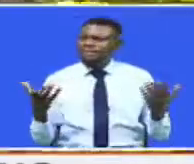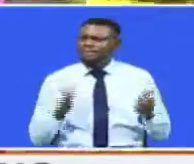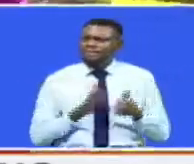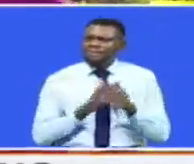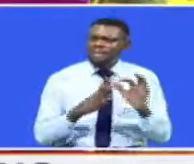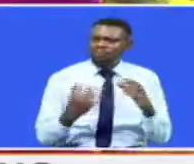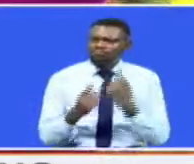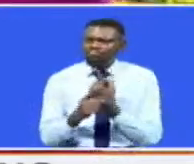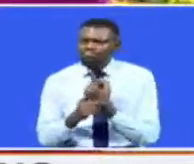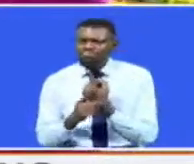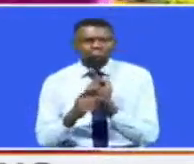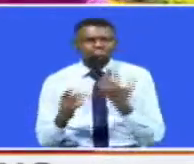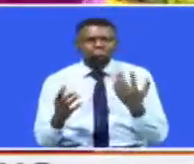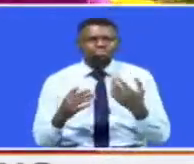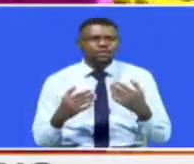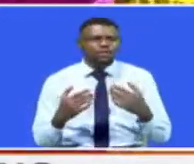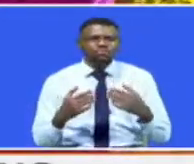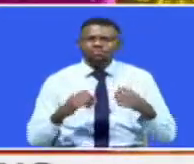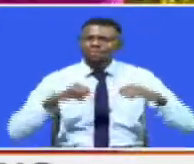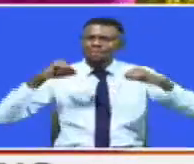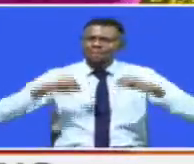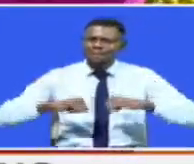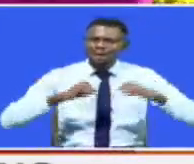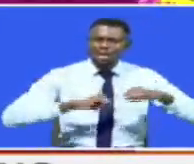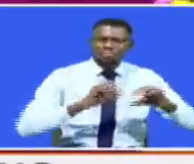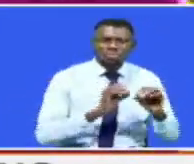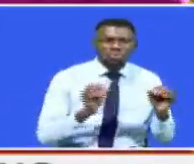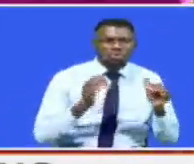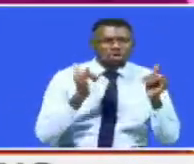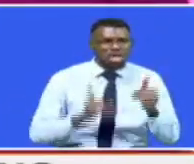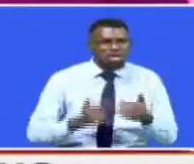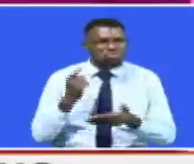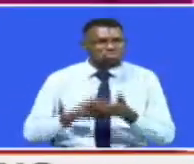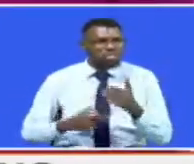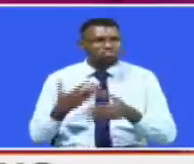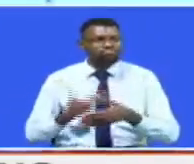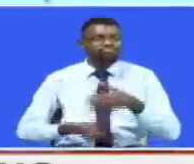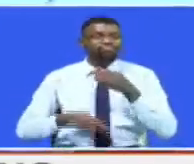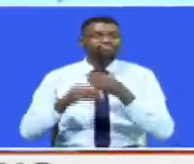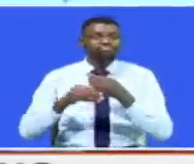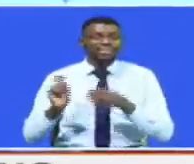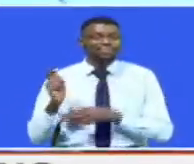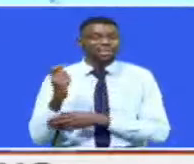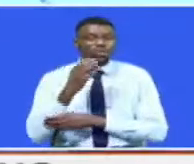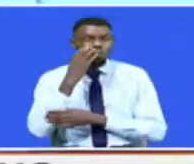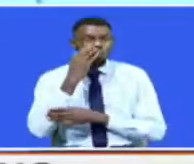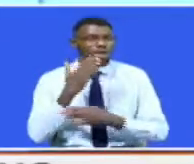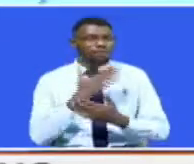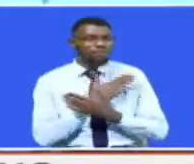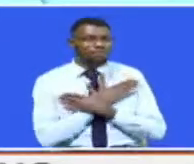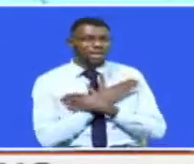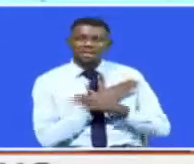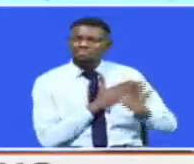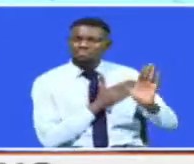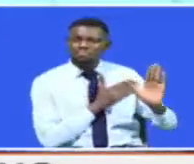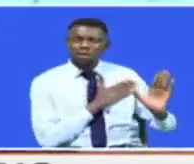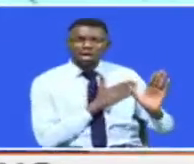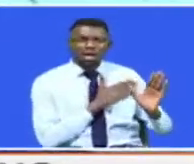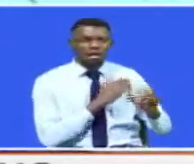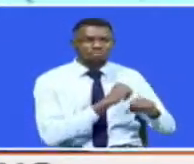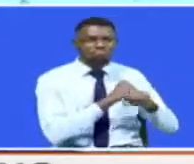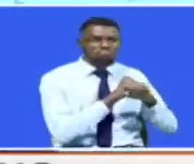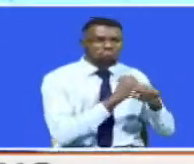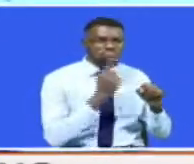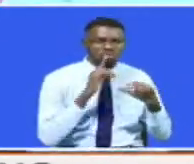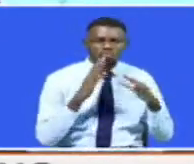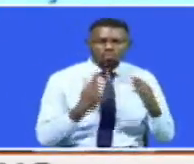leaders over the proposed introduction of new taxes on Kenyans. President William Ruto's allies have defended the new taxes, saying this